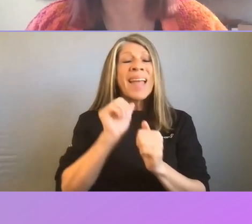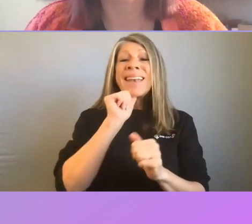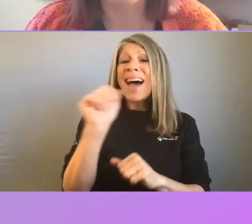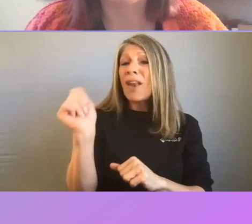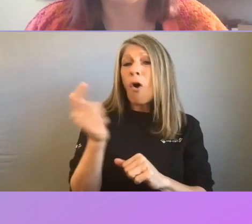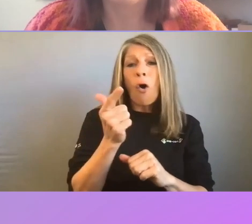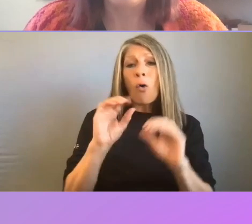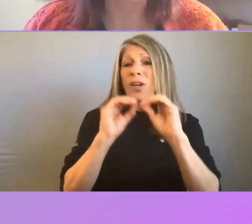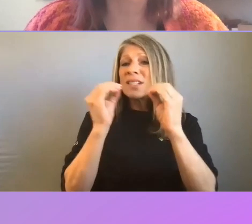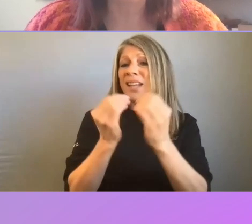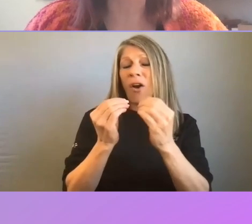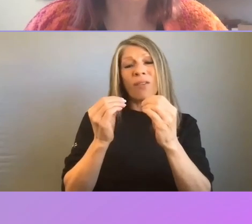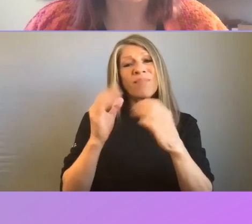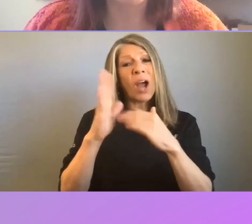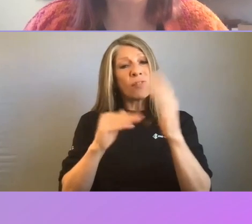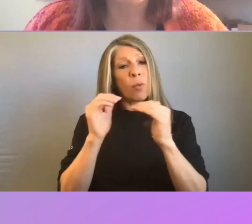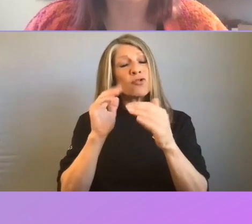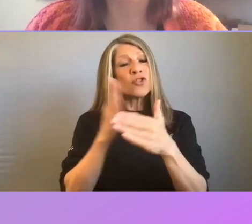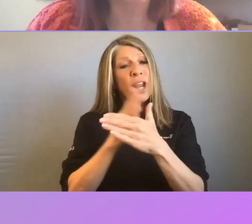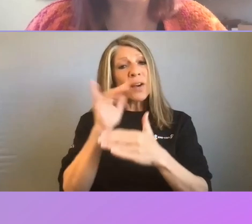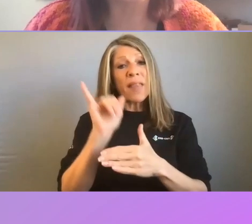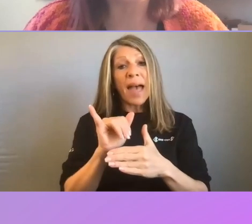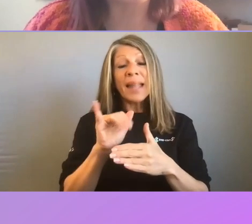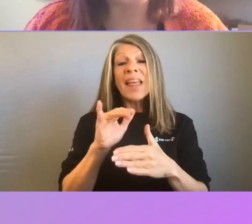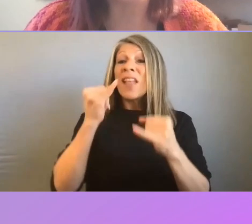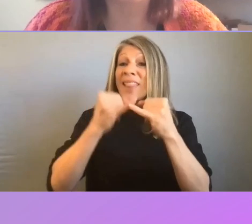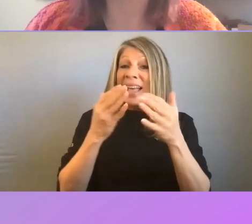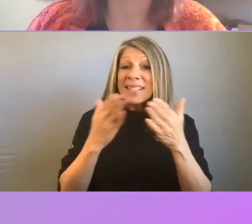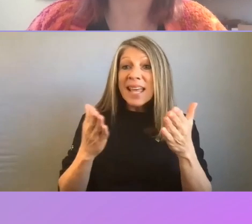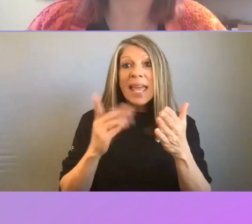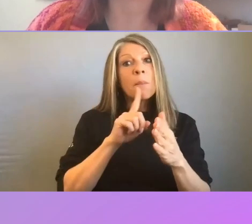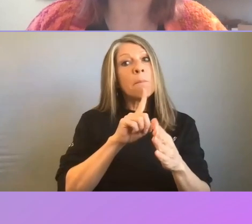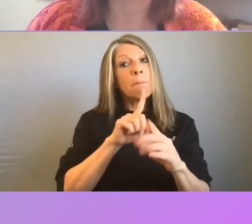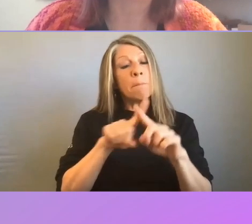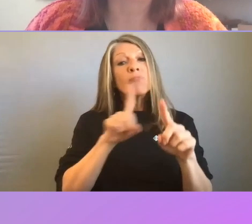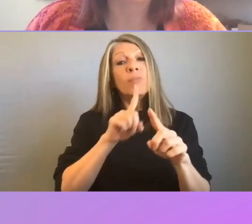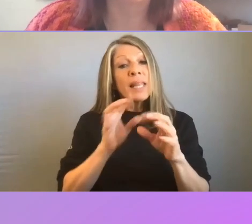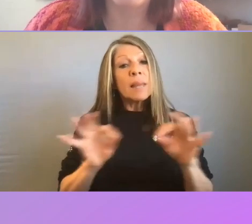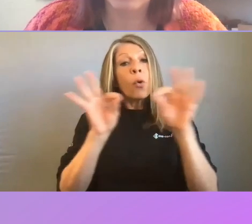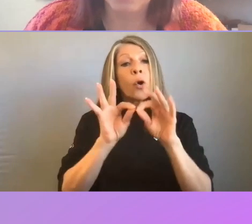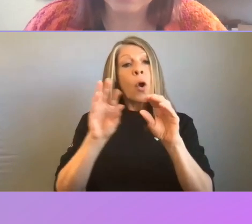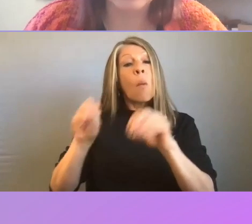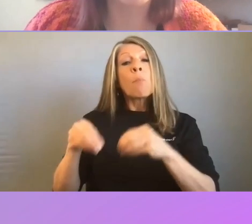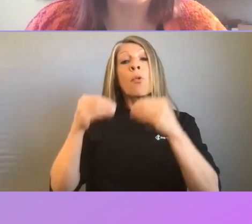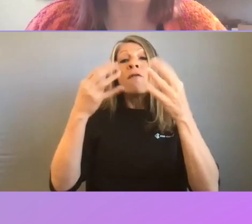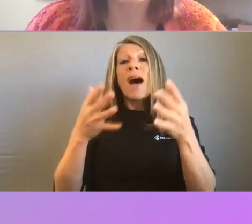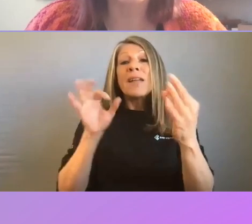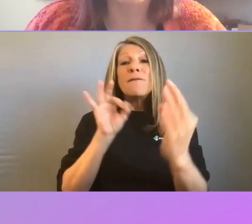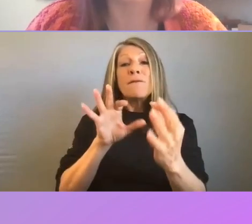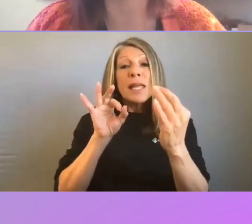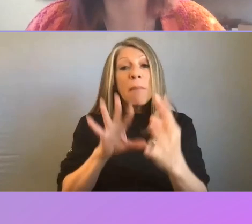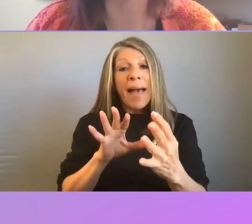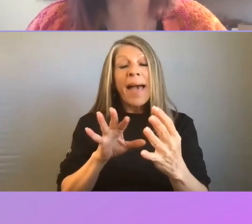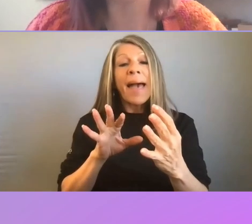organizations are comfortable sharing that. And last, but most important, also provide some kind of feedback mechanism. That could be as simple as an email